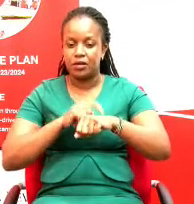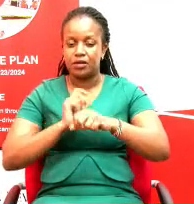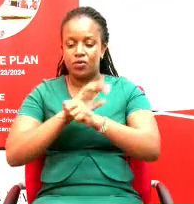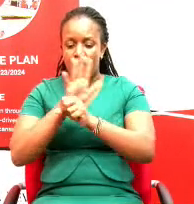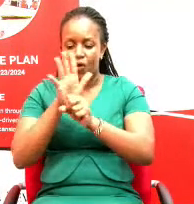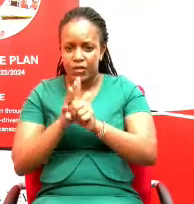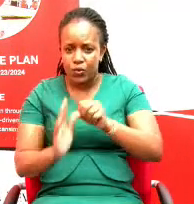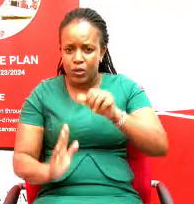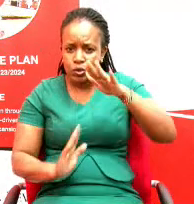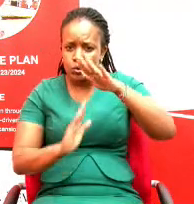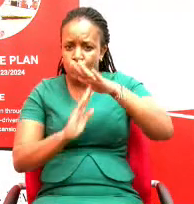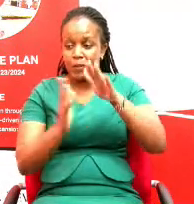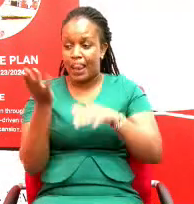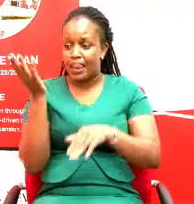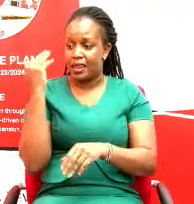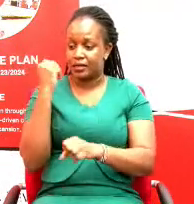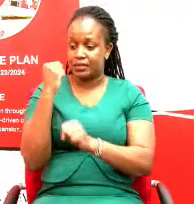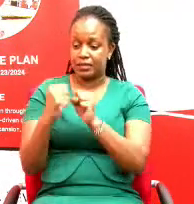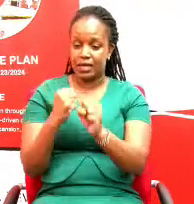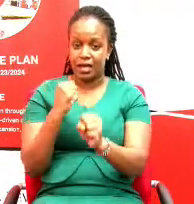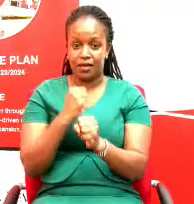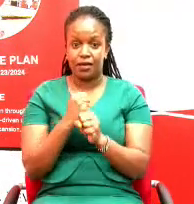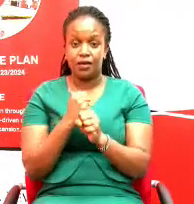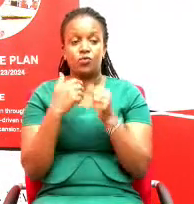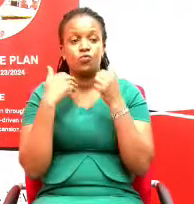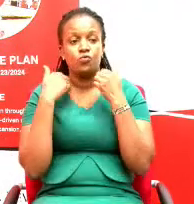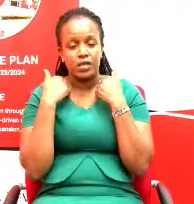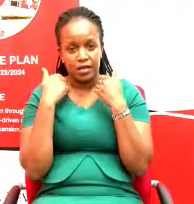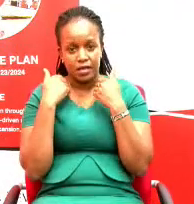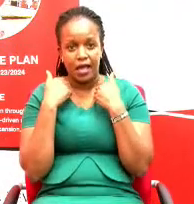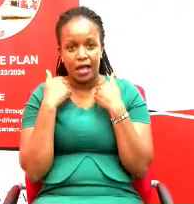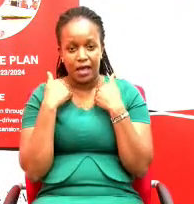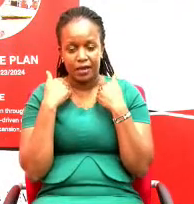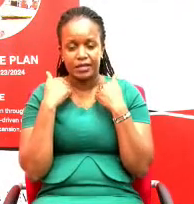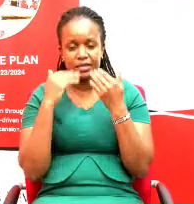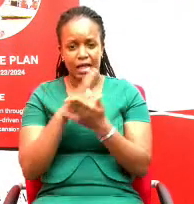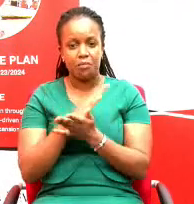challenge last year, we rolled out very elaborate fiscal